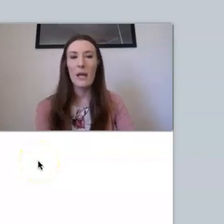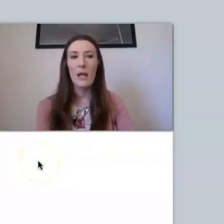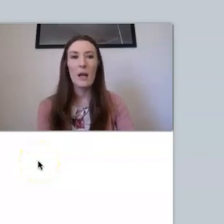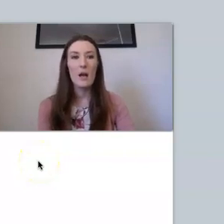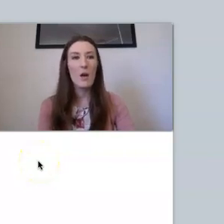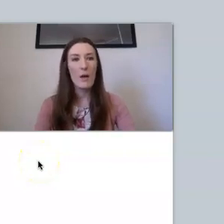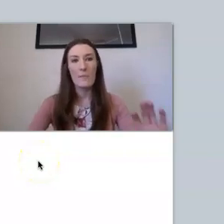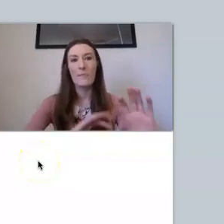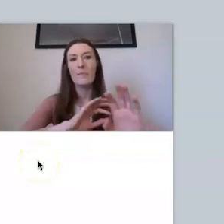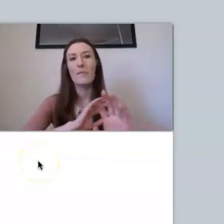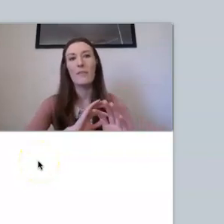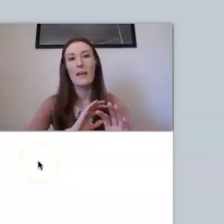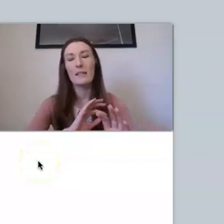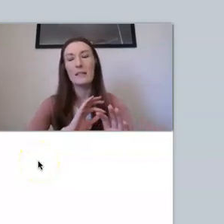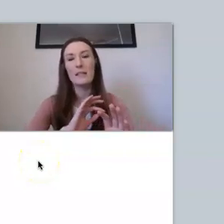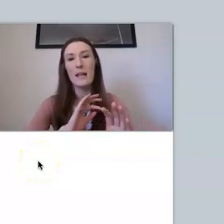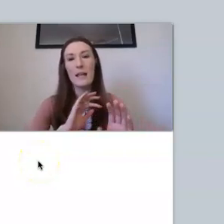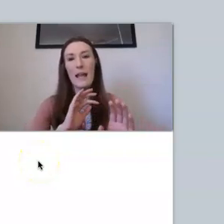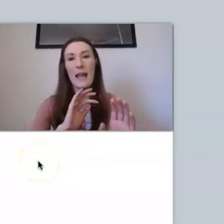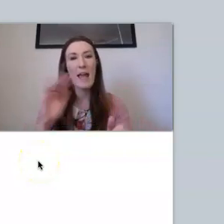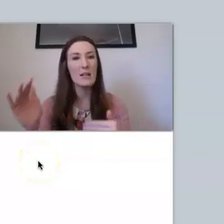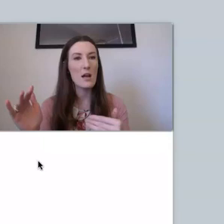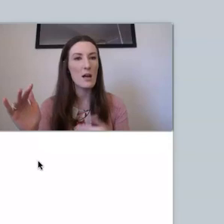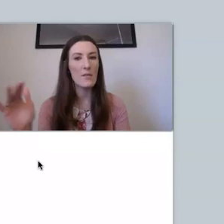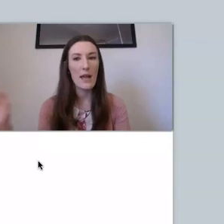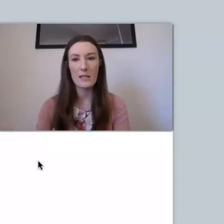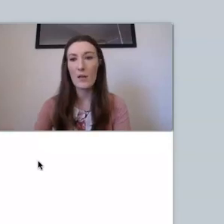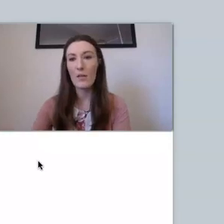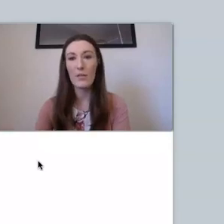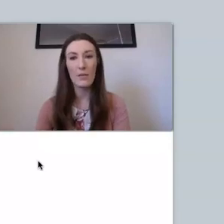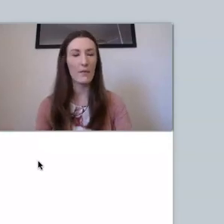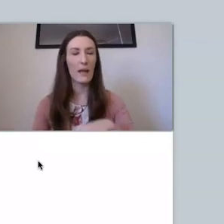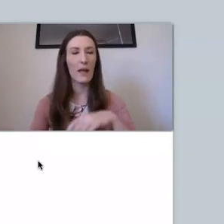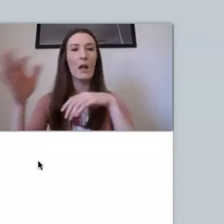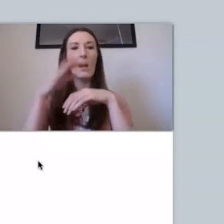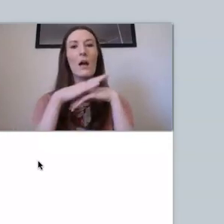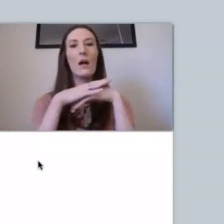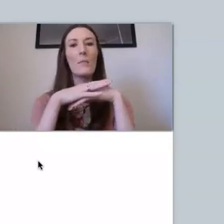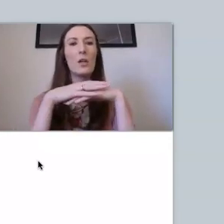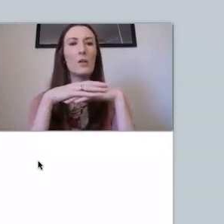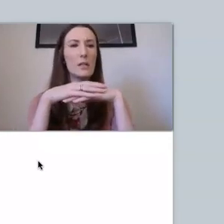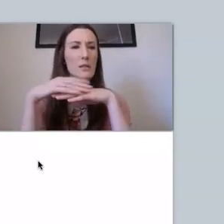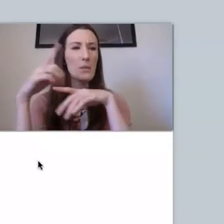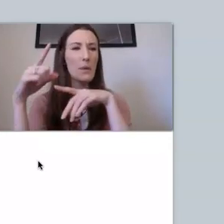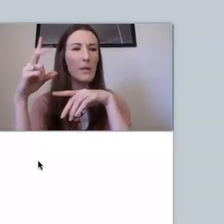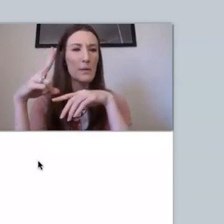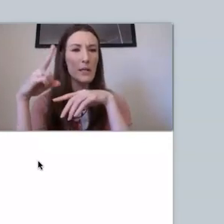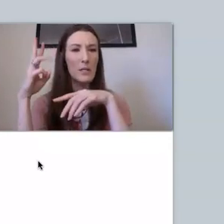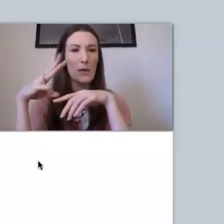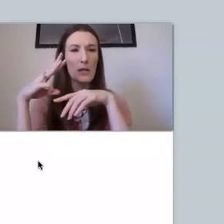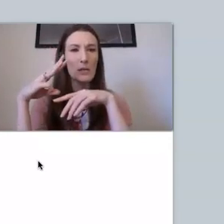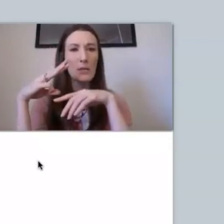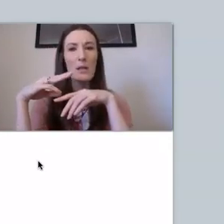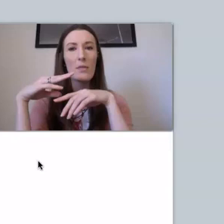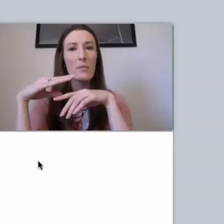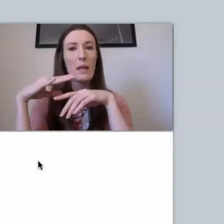ASL 3. Okay, this end of ASL 3, units 21,